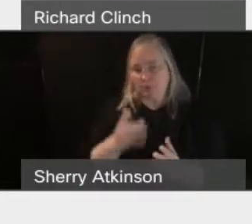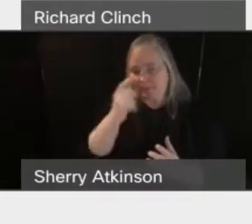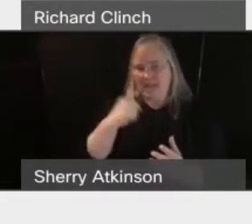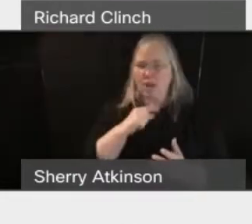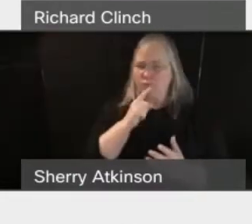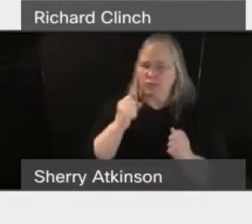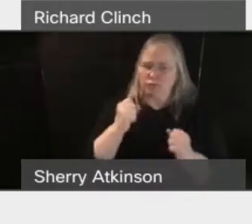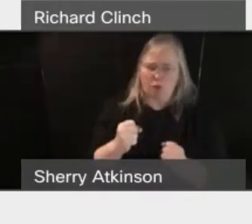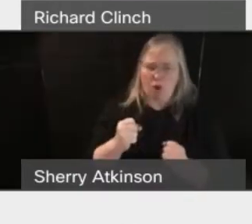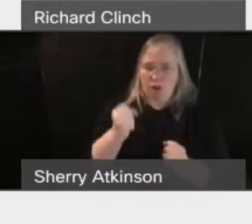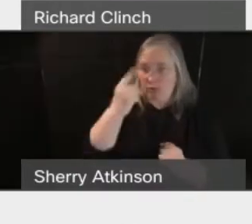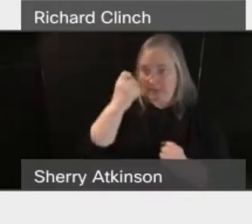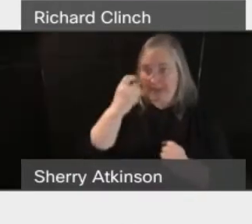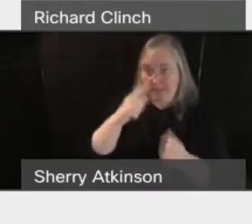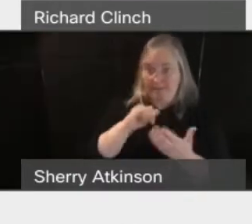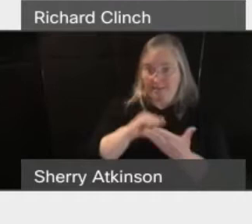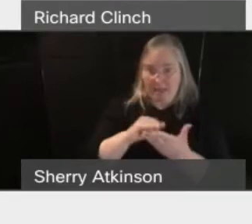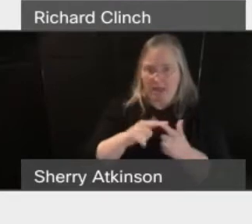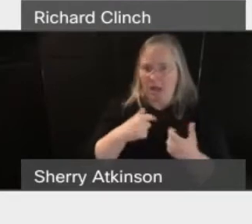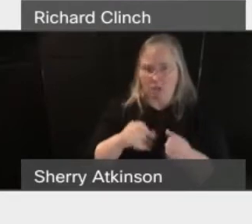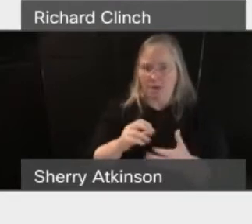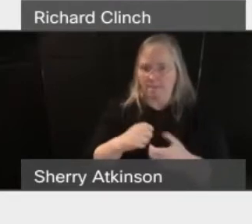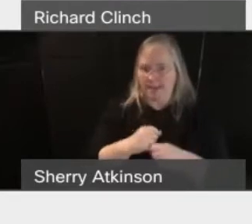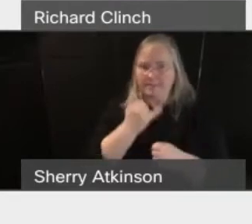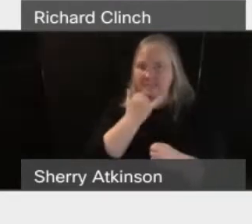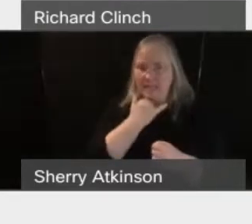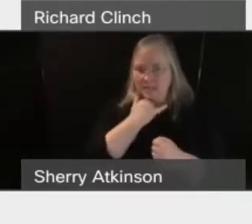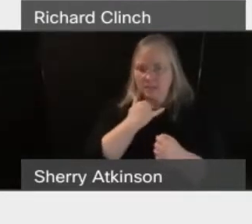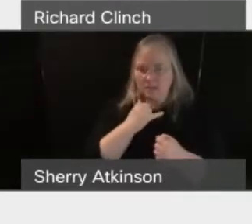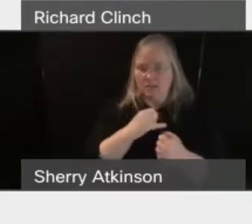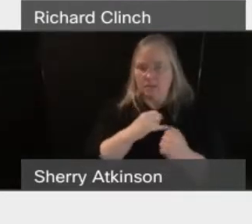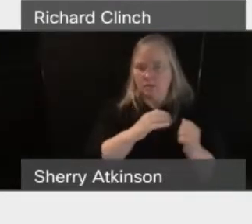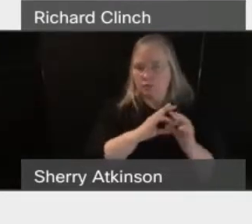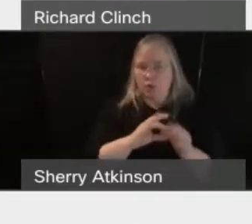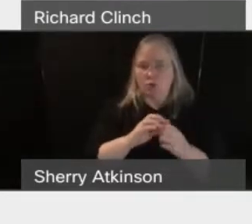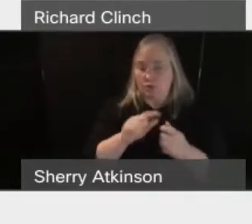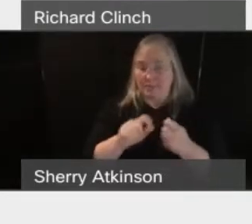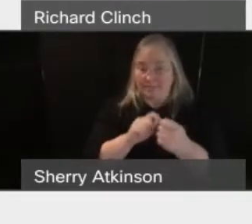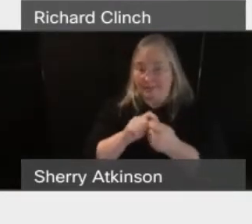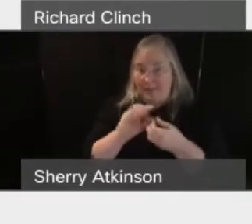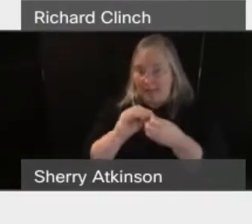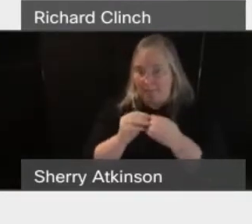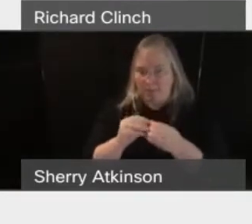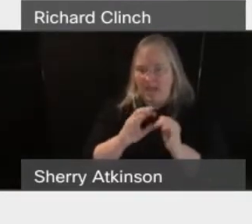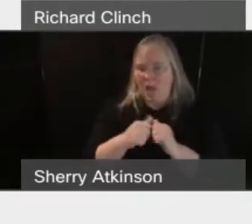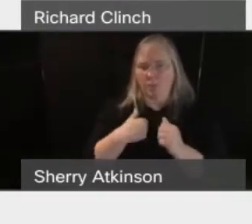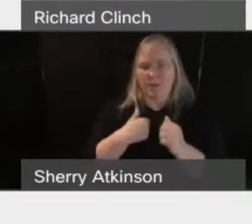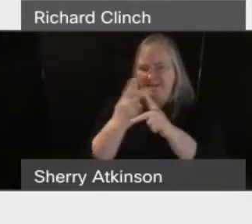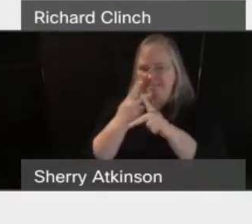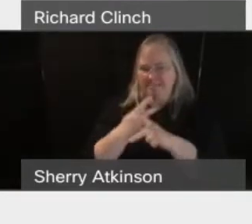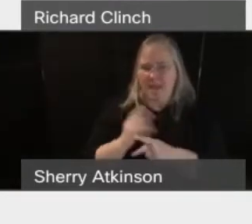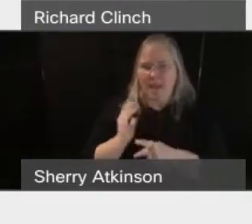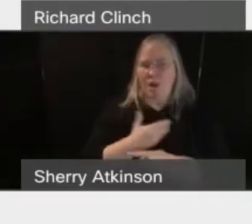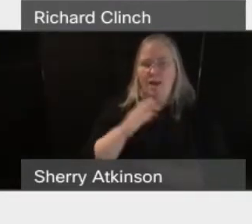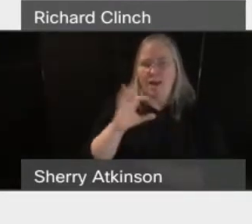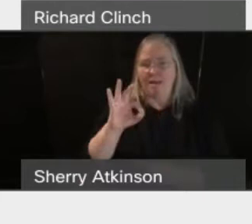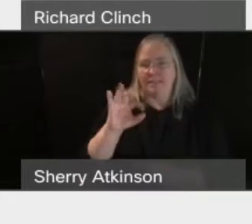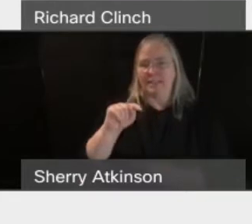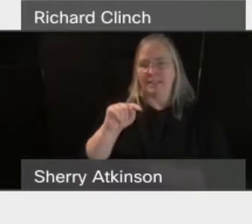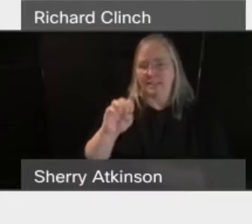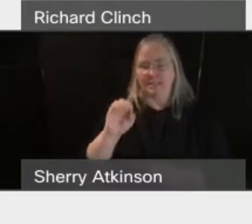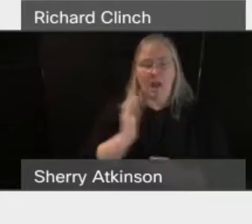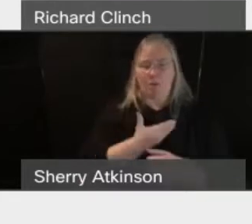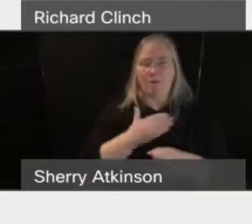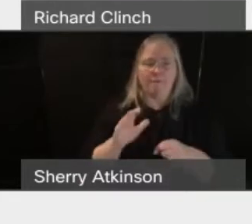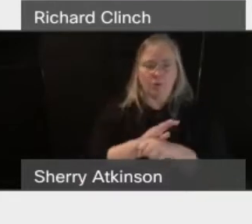strong understanding of that, but I don't want to make any mistakes regarding the particular calculations of how we calculate our FTEs, our full-time equivalents,